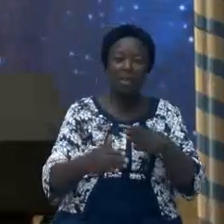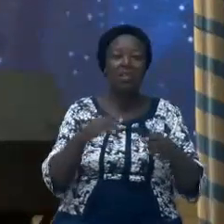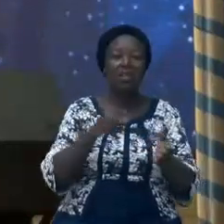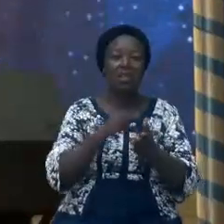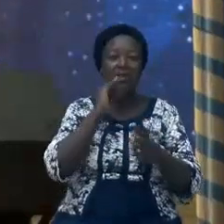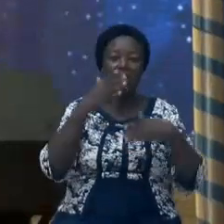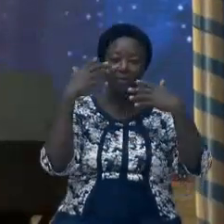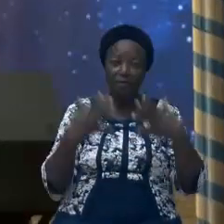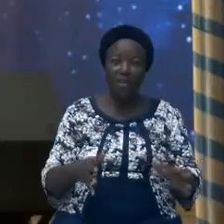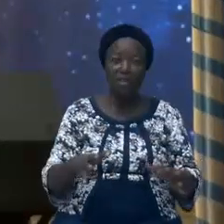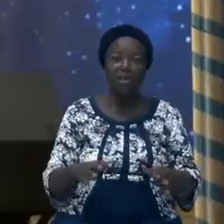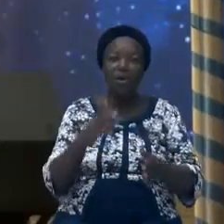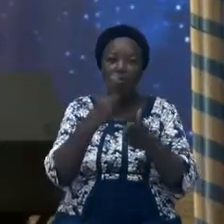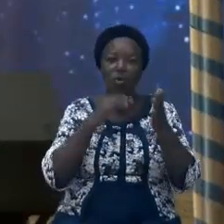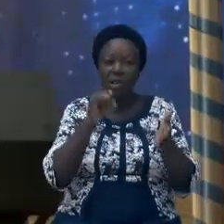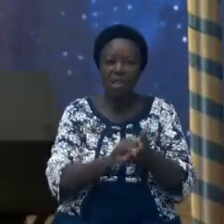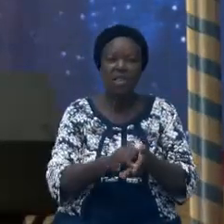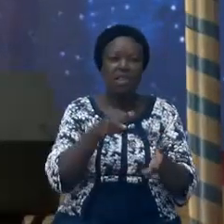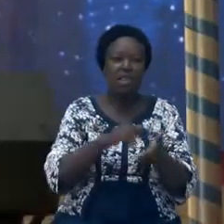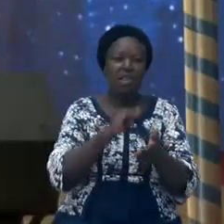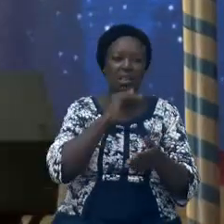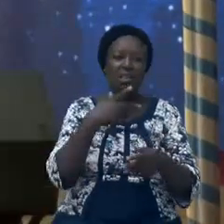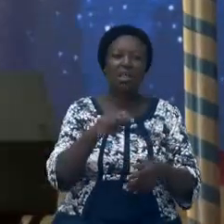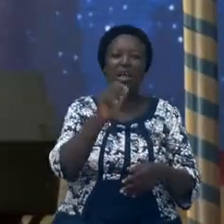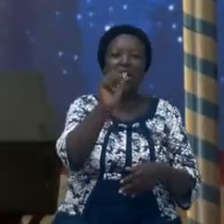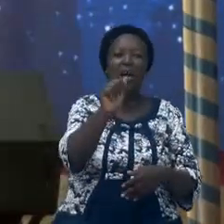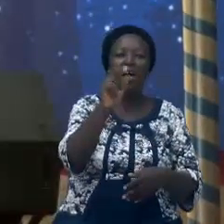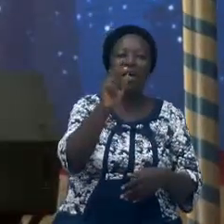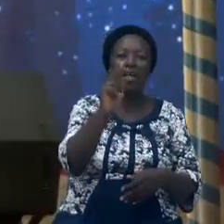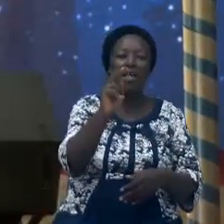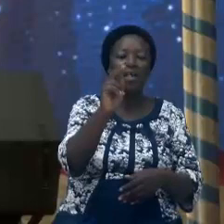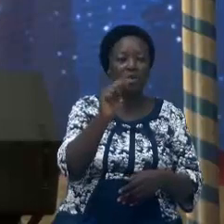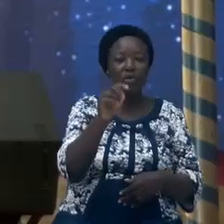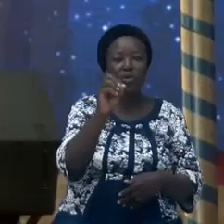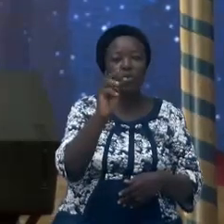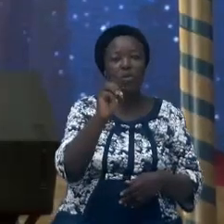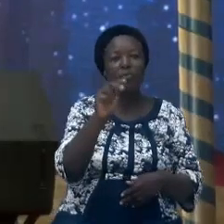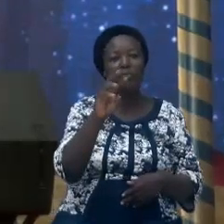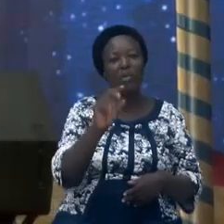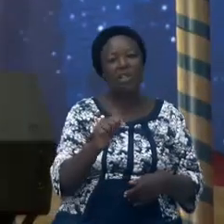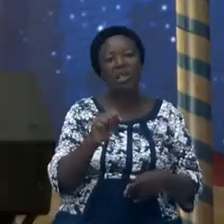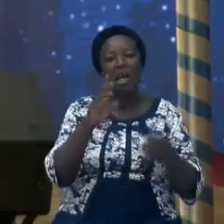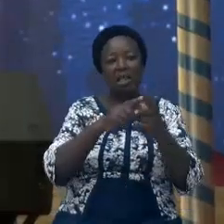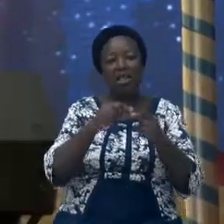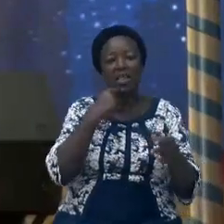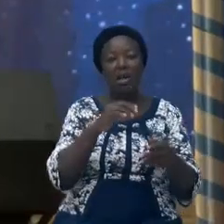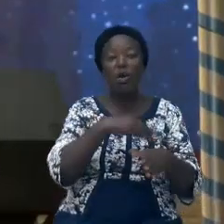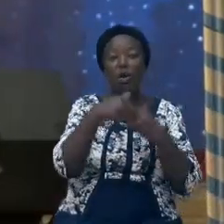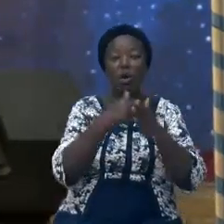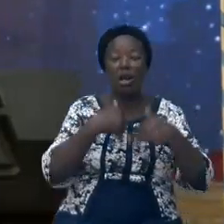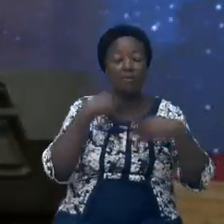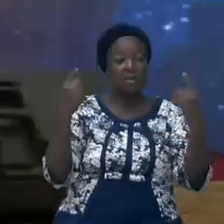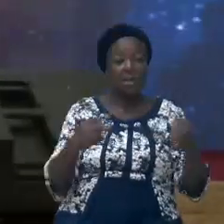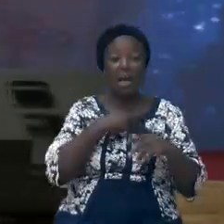It's accomplished. It is finished. What's that? It's the atonement. All have sinned and